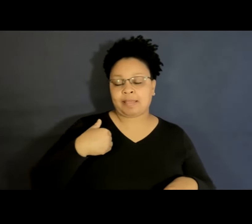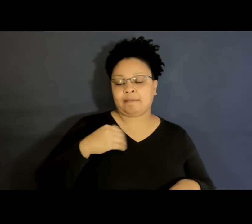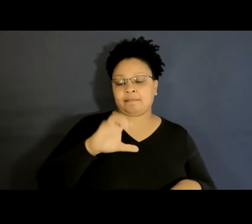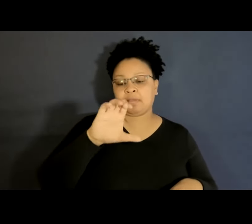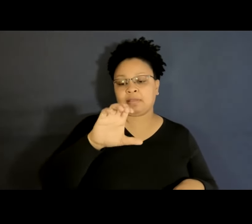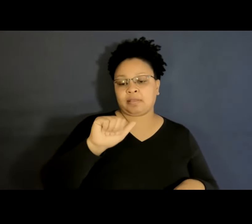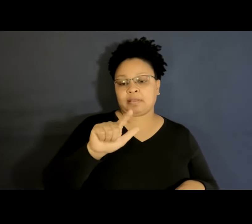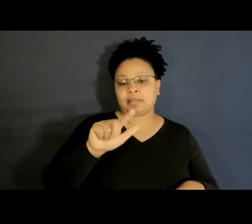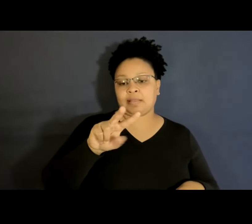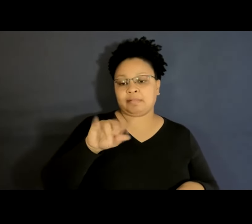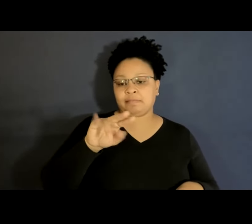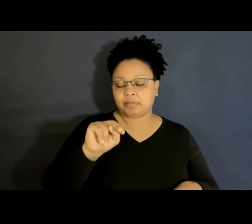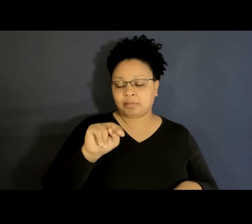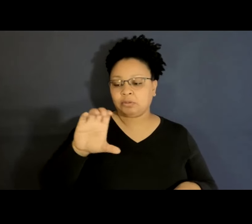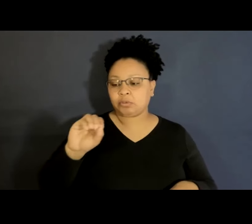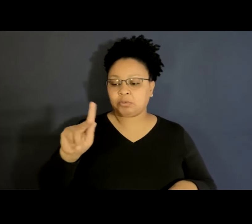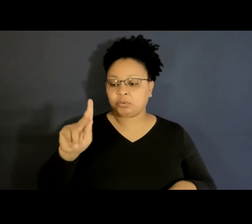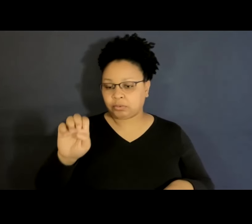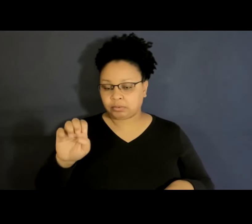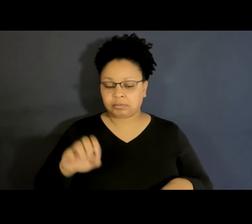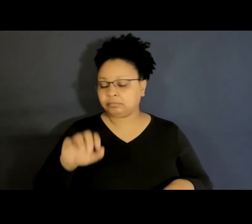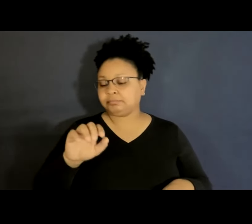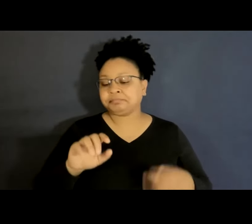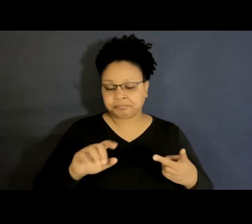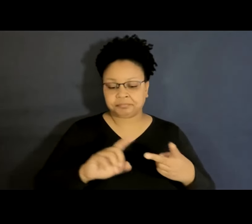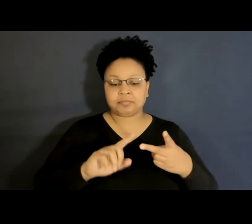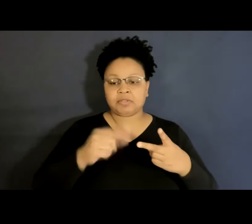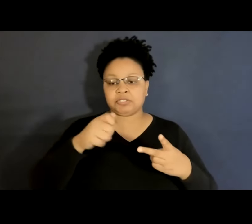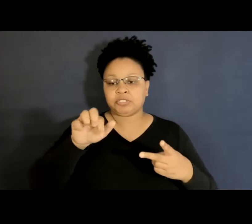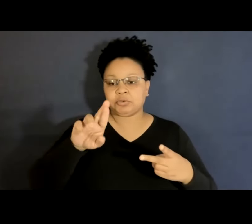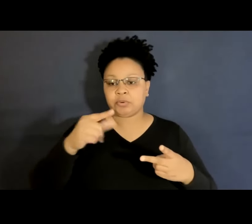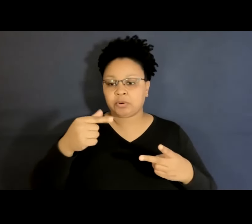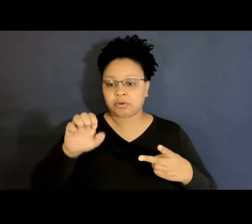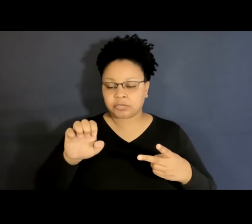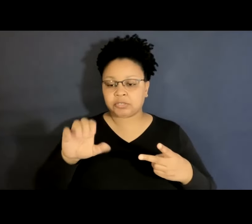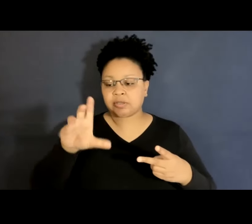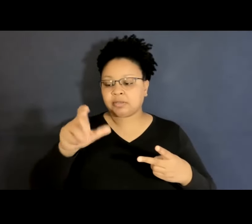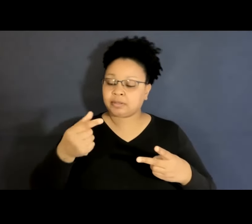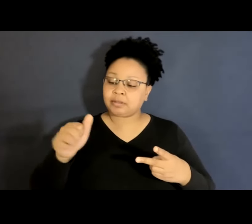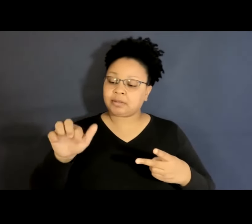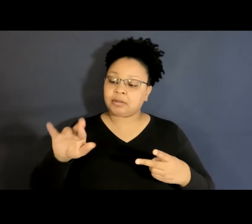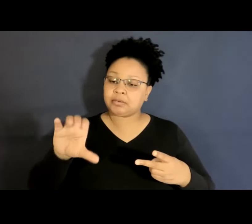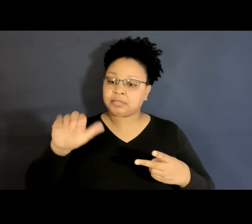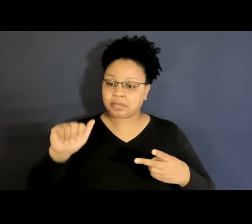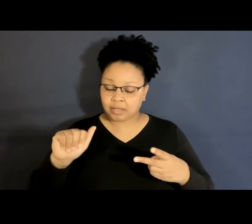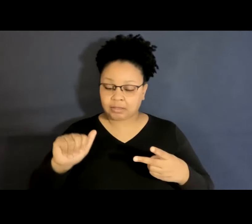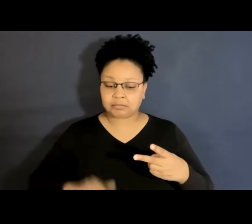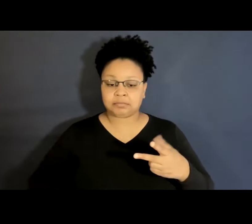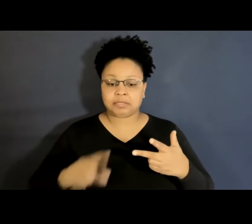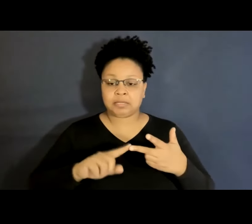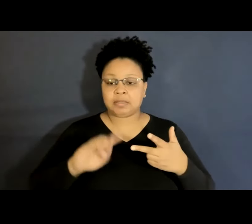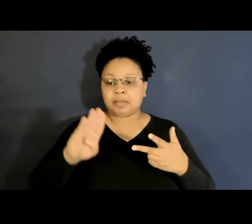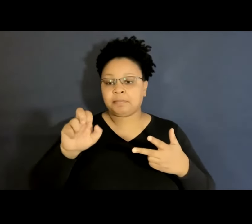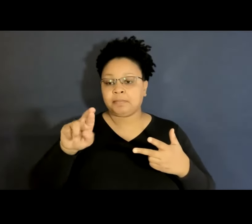Alumni Relations Champion. George Garcia, Executive Director, Southwest Institute for Families and Children. And